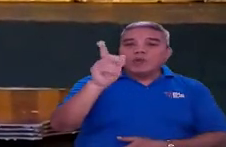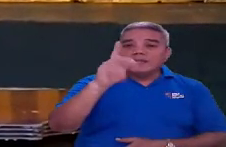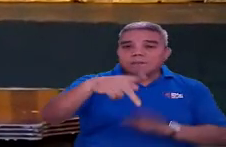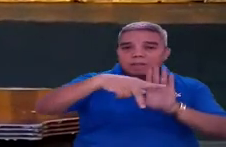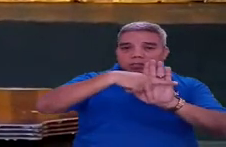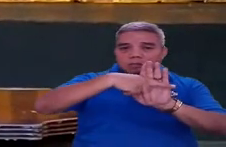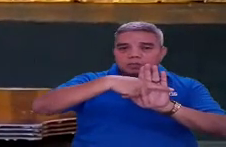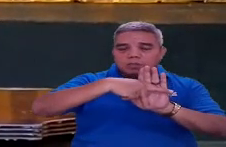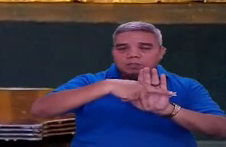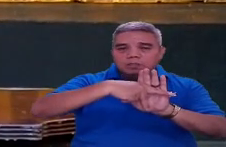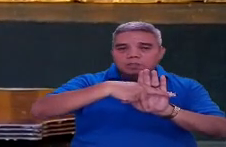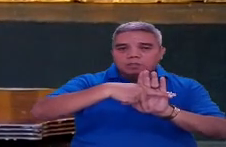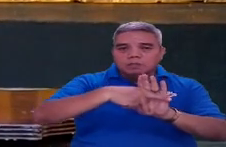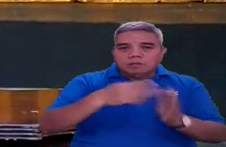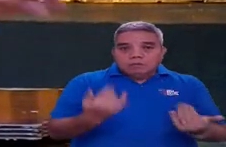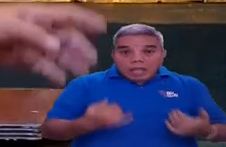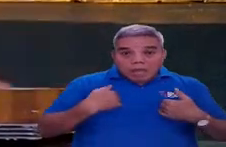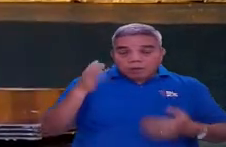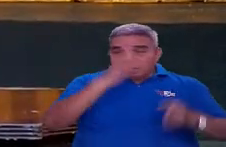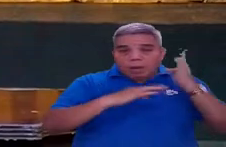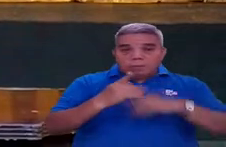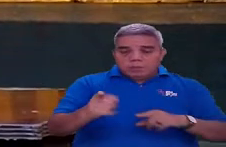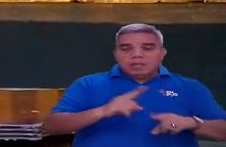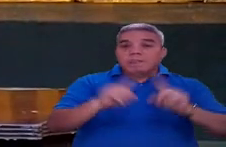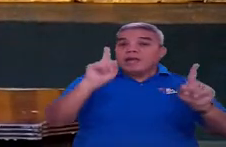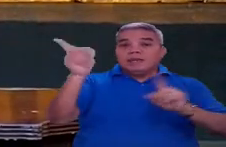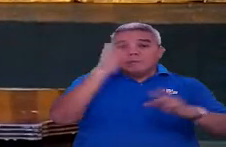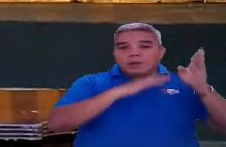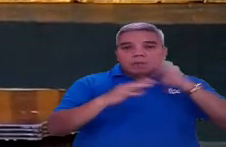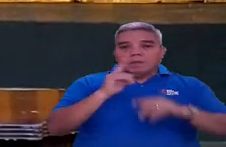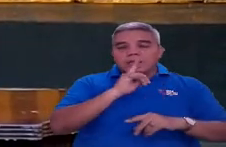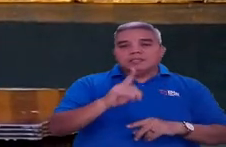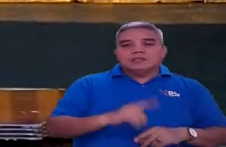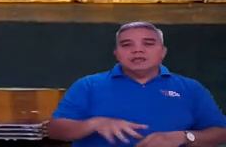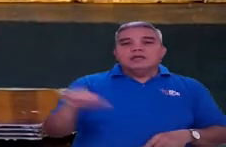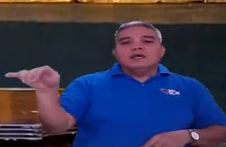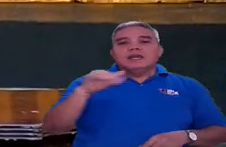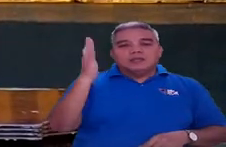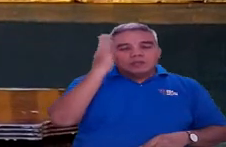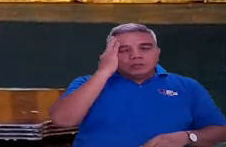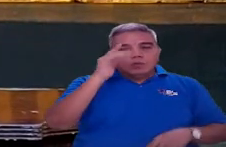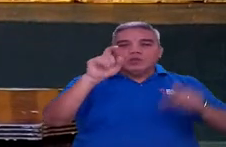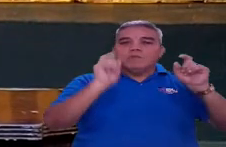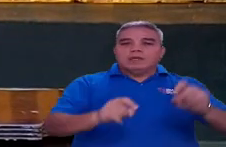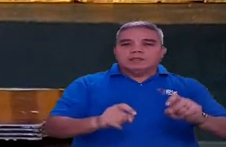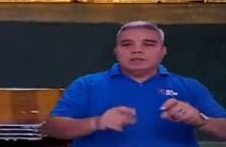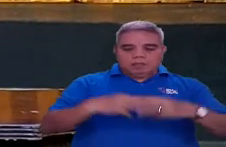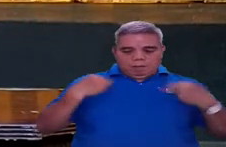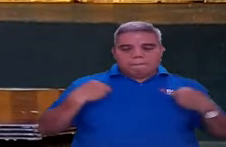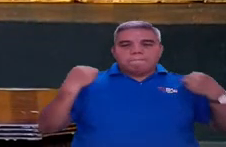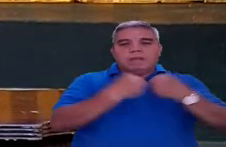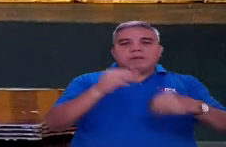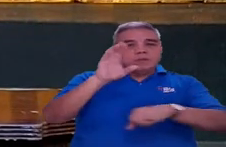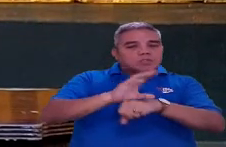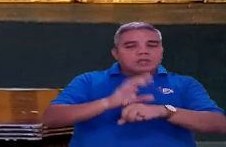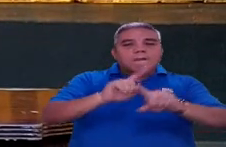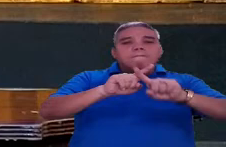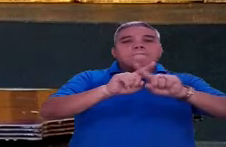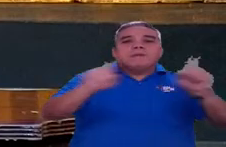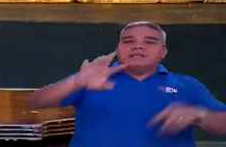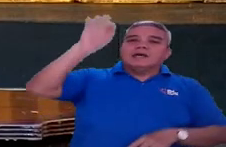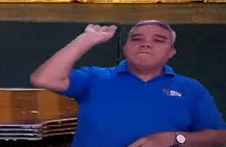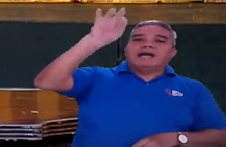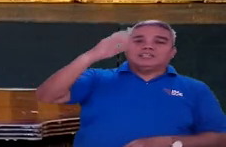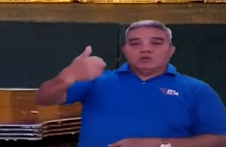pesos. There is a problem in here, and the problem lies to no other member of the church but the